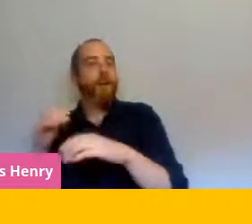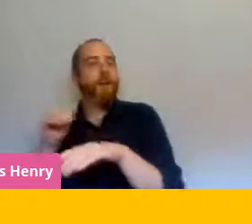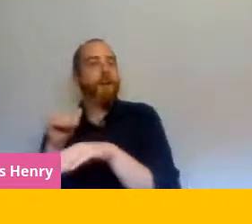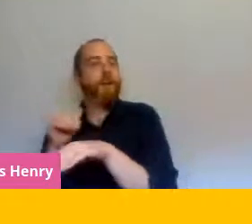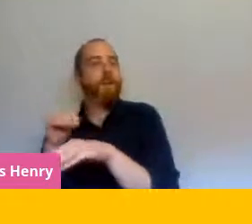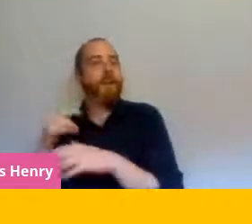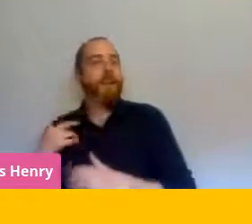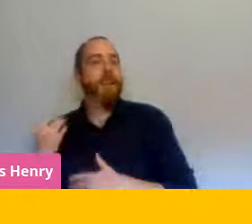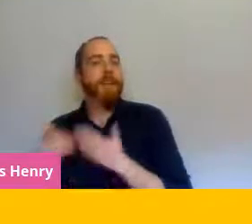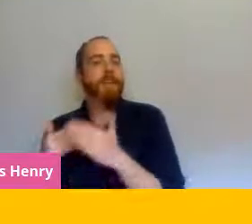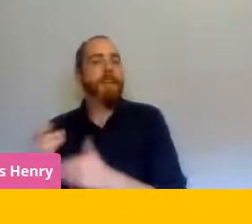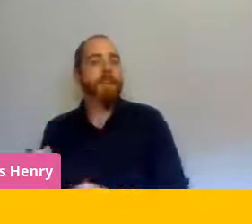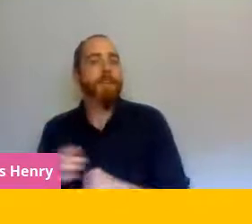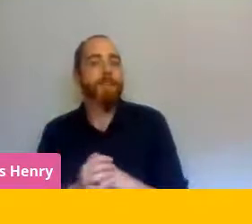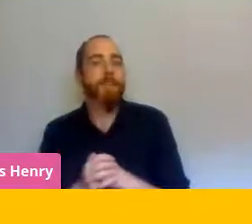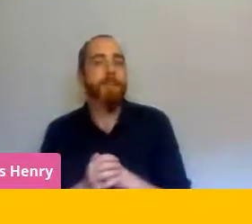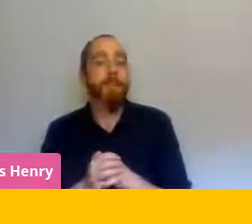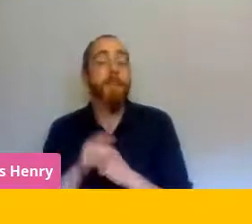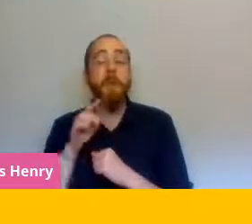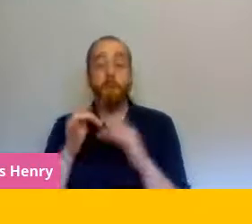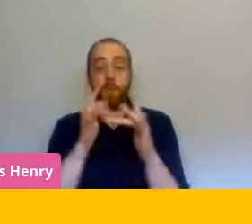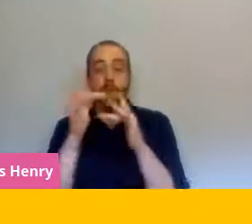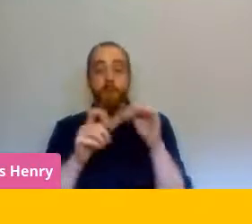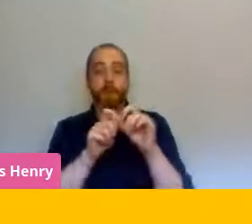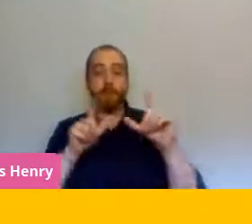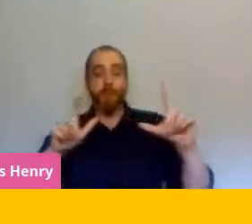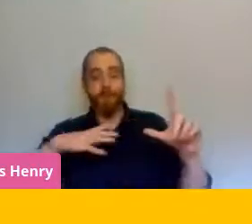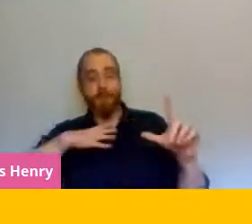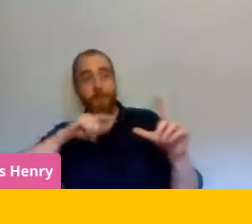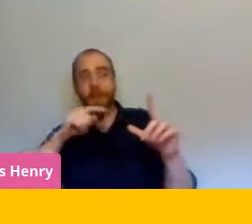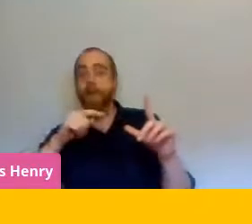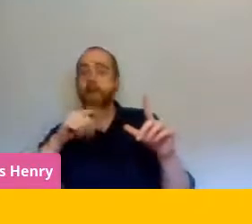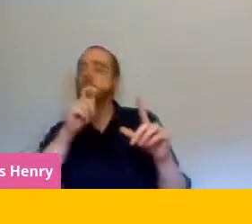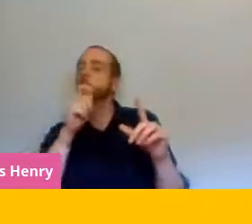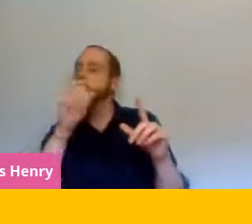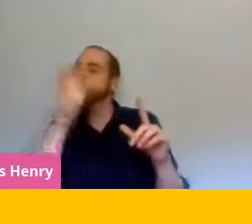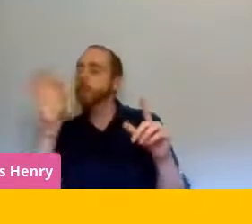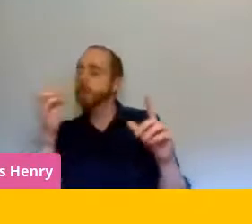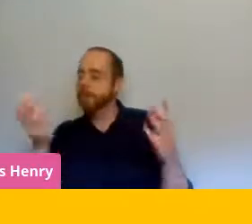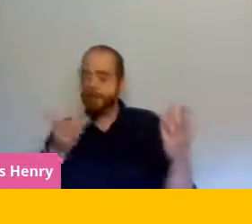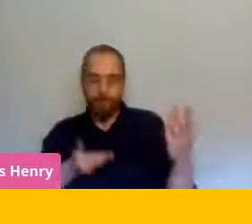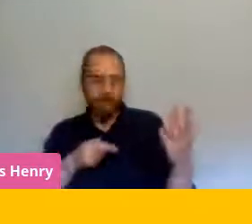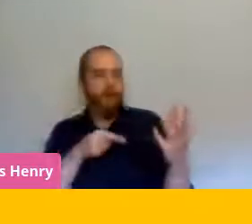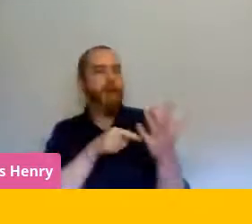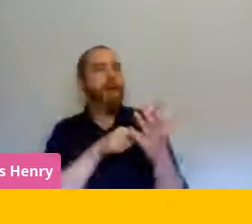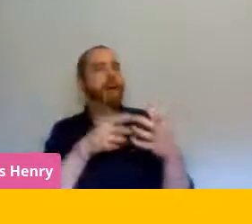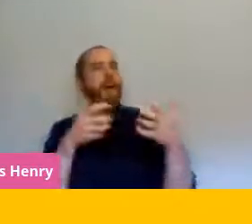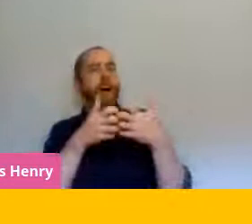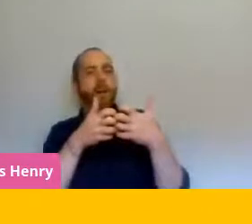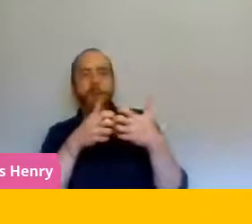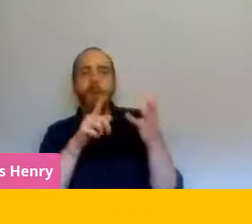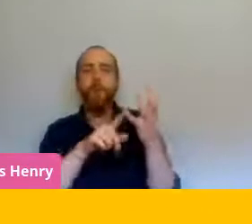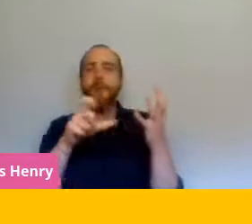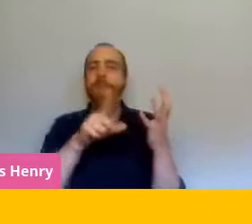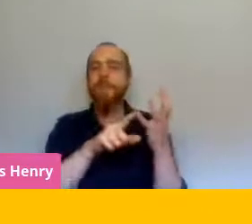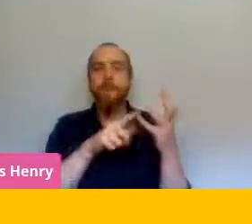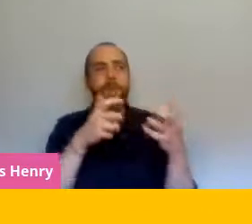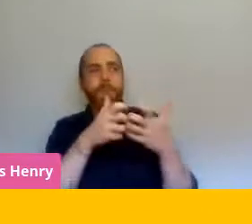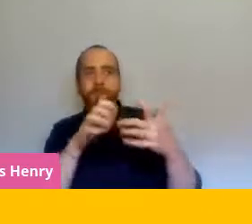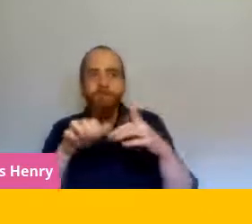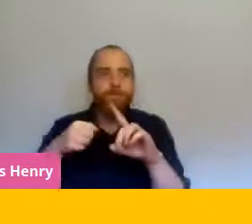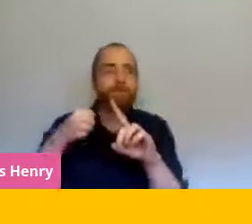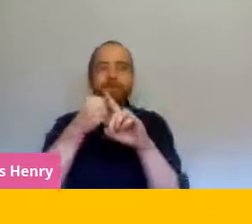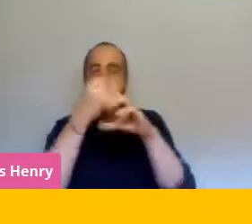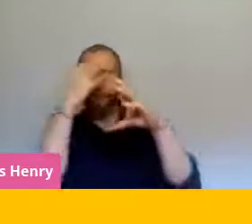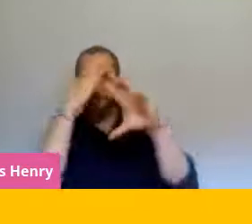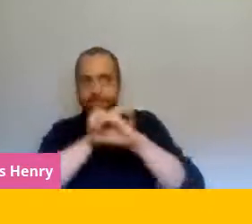webinar asked what we can do to increase the visibility of UCU on the ground. And that's maybe particularly hard when working remotely in some ways. But I think these kinds